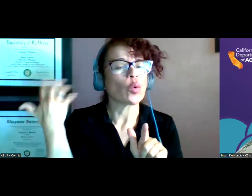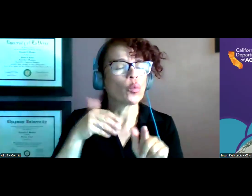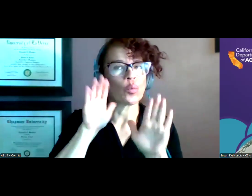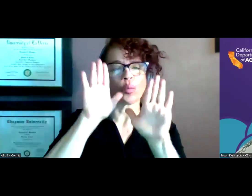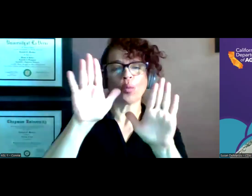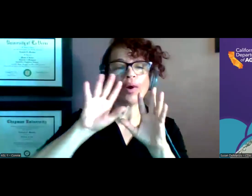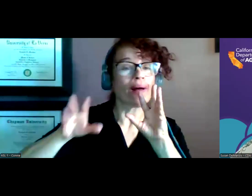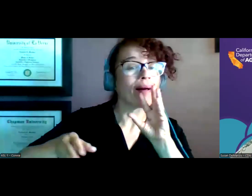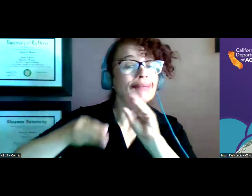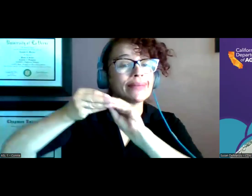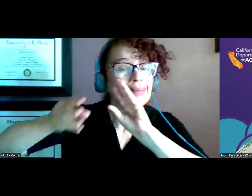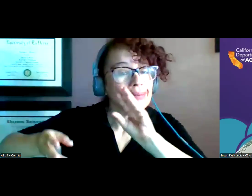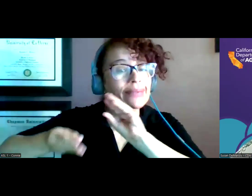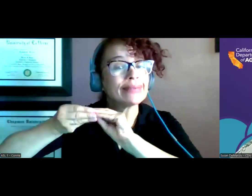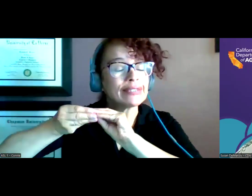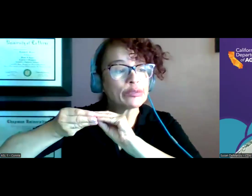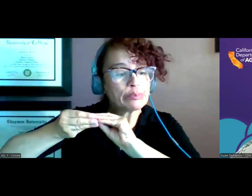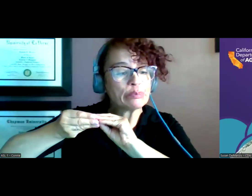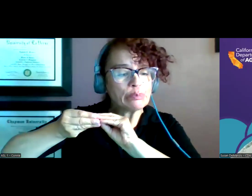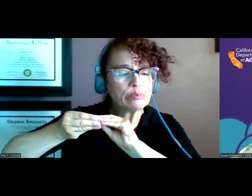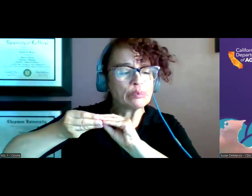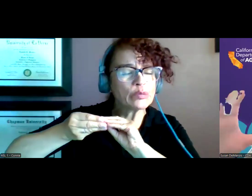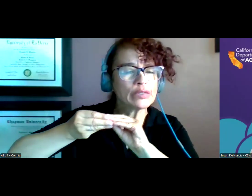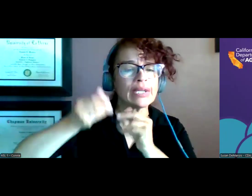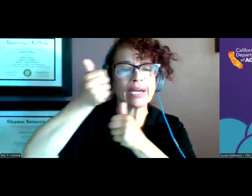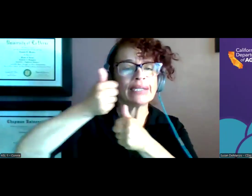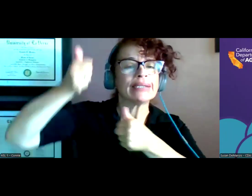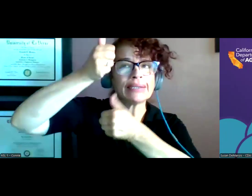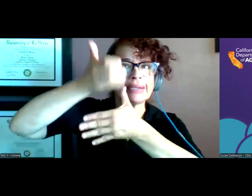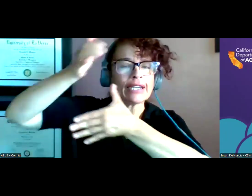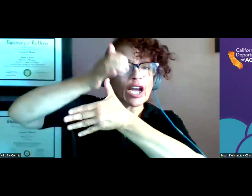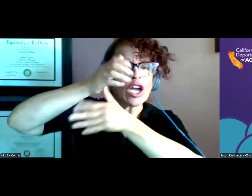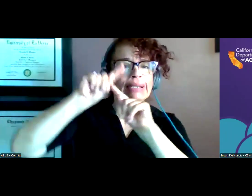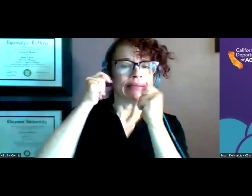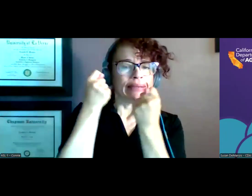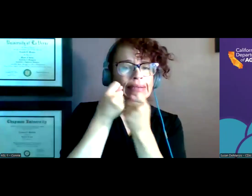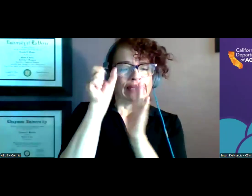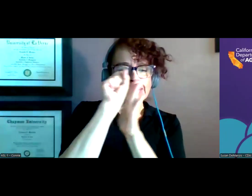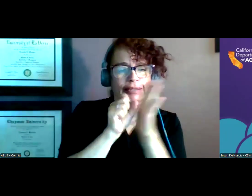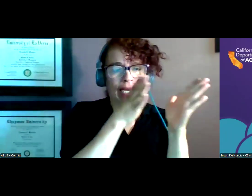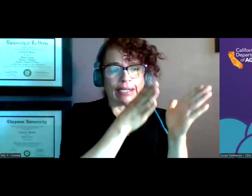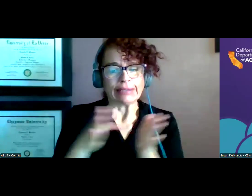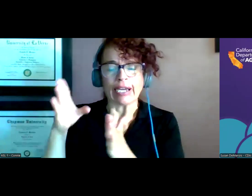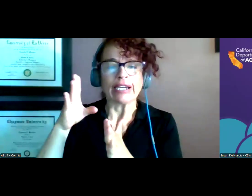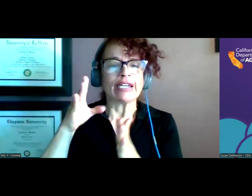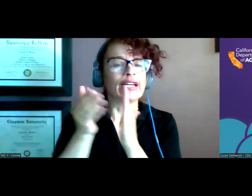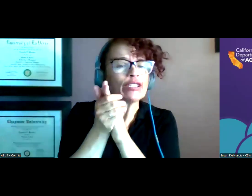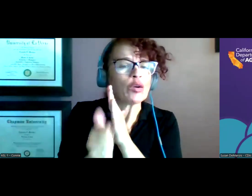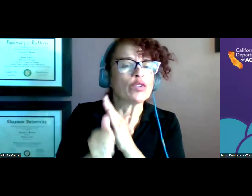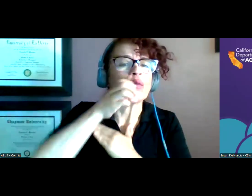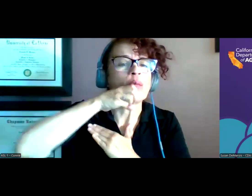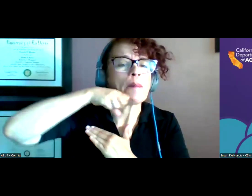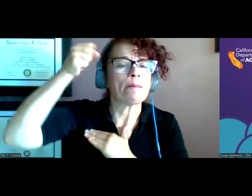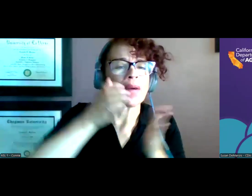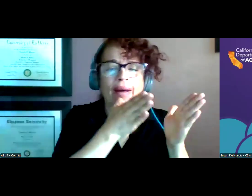wonderful addition to our executive team. And she'll pull together the state plan on aging, the master plan for